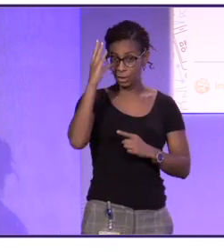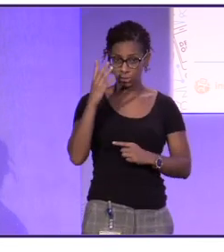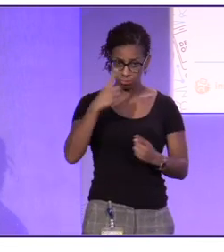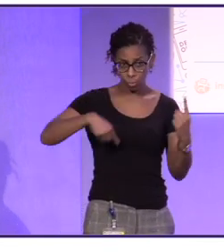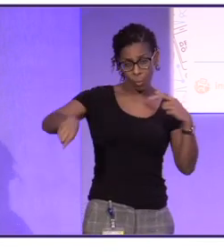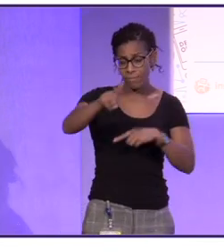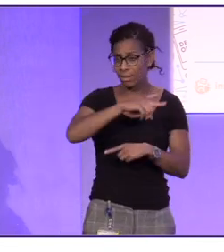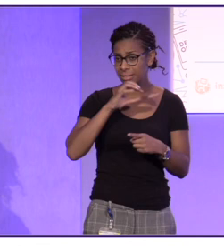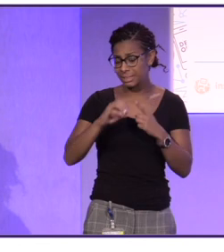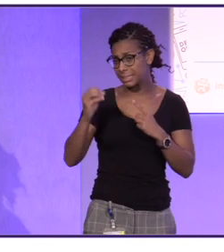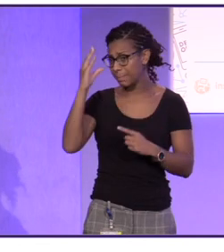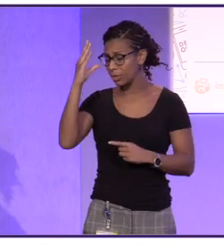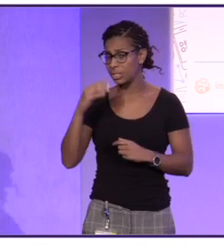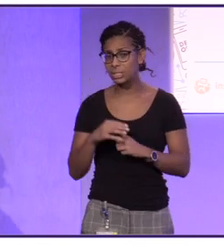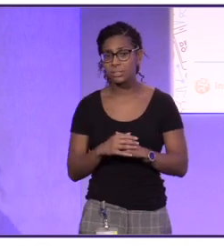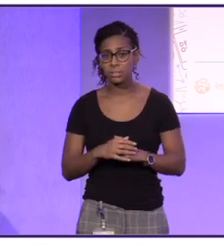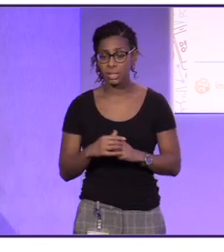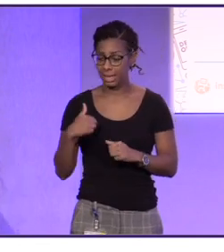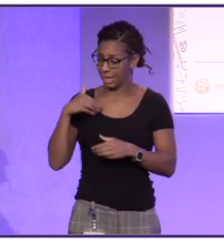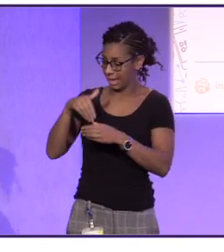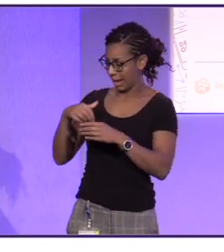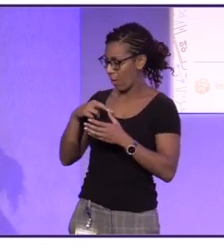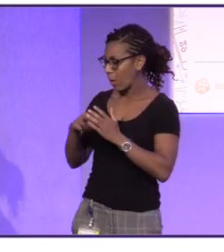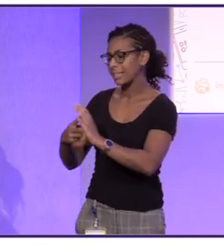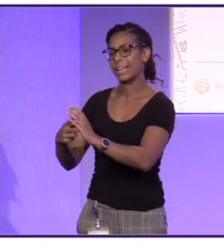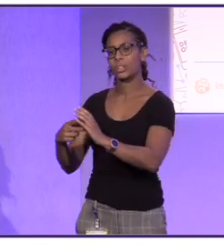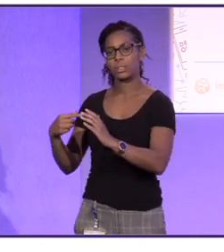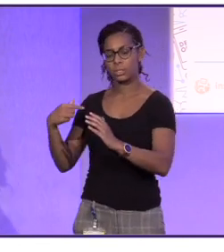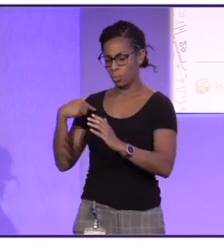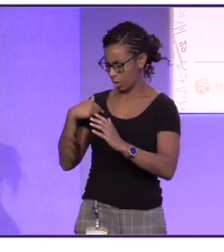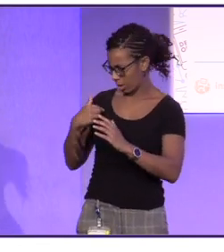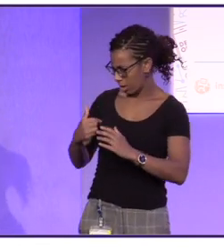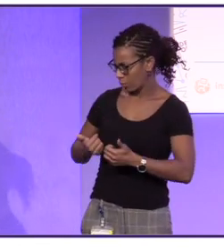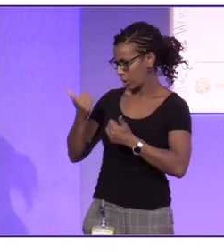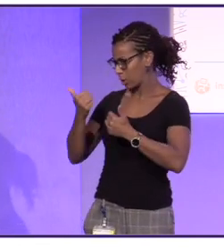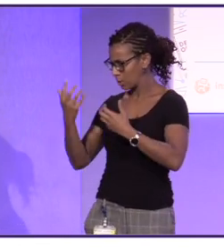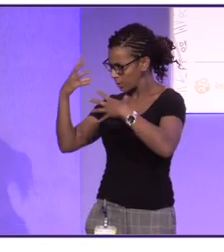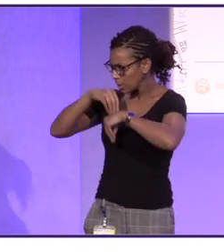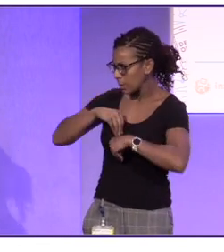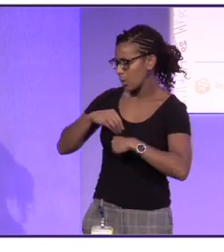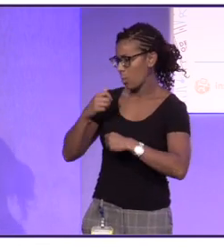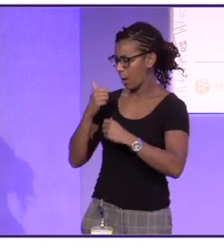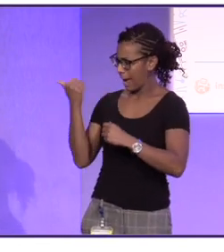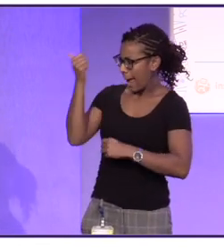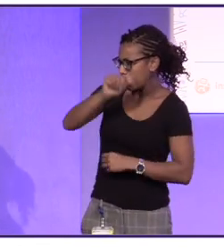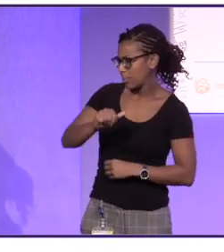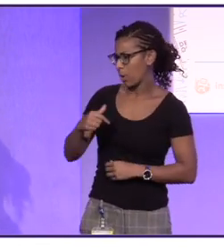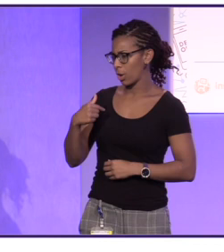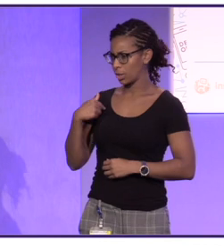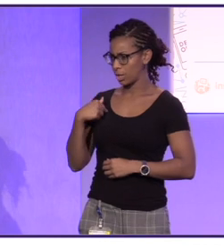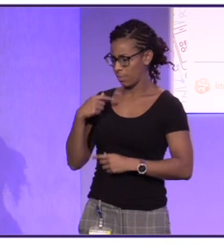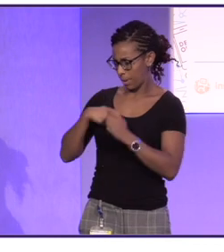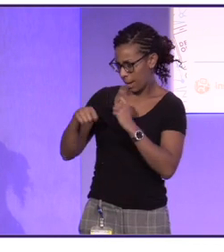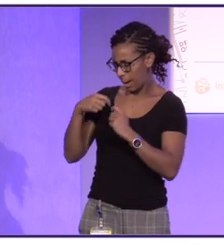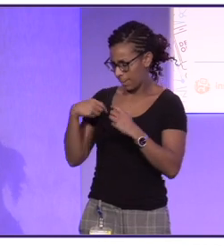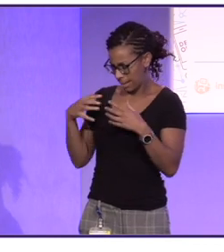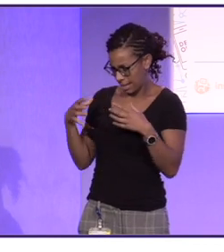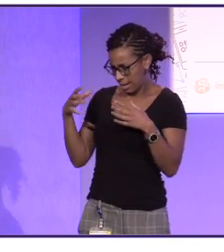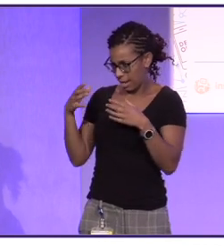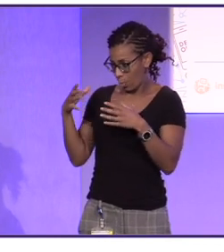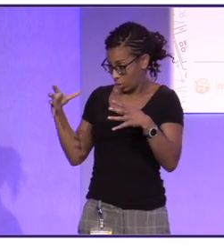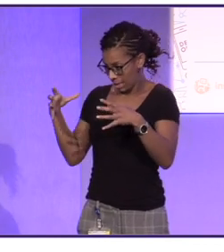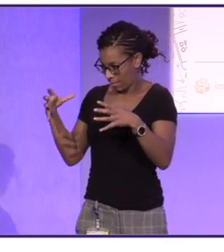are really, really good in our organizations to make us more special and more expert and put us into even smaller silos every